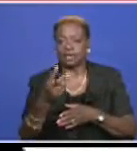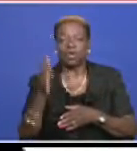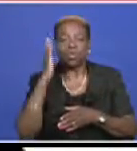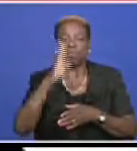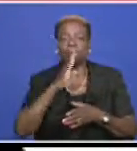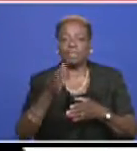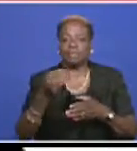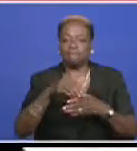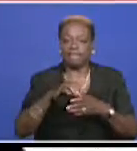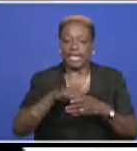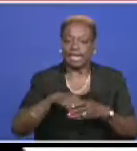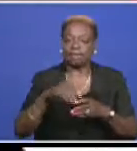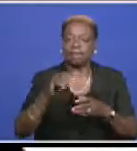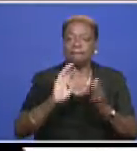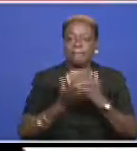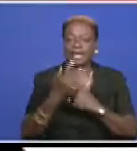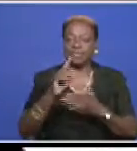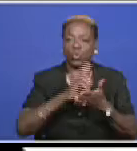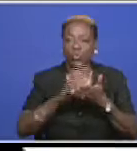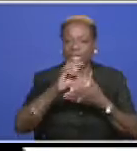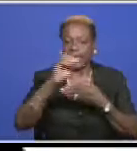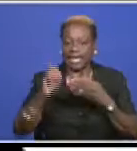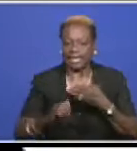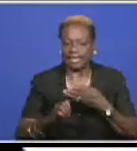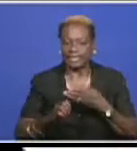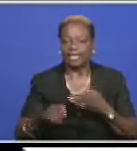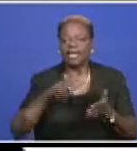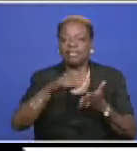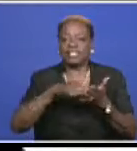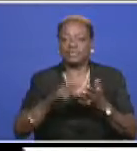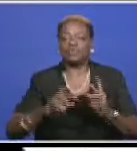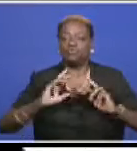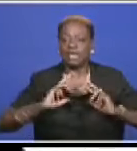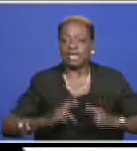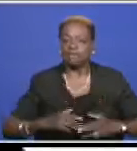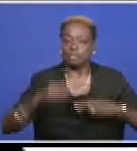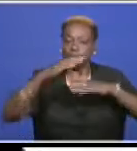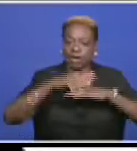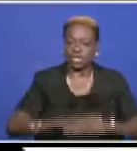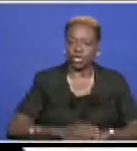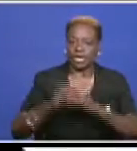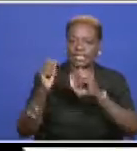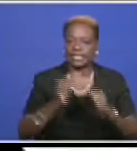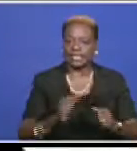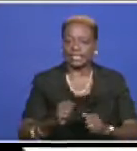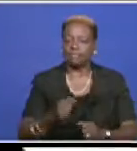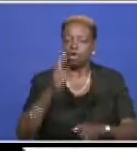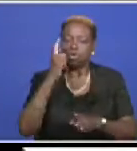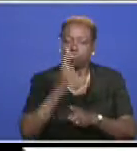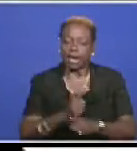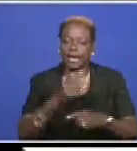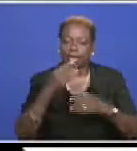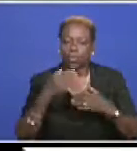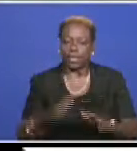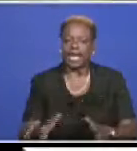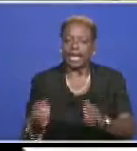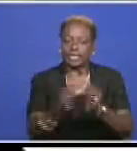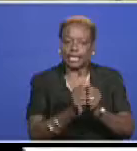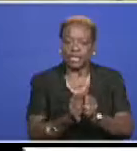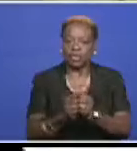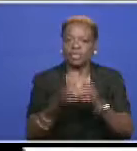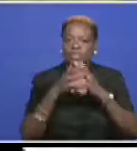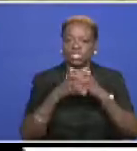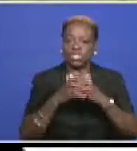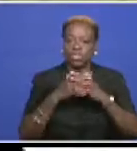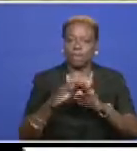weekend. These rental generation assets will relieve the pressure on our system immediately, and together with machines that are being repaired and brought